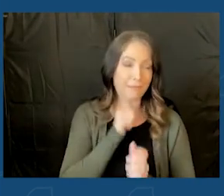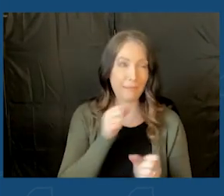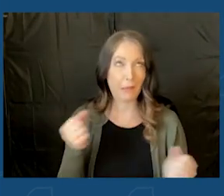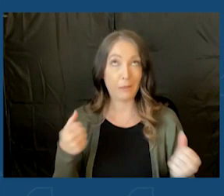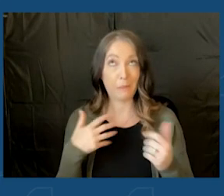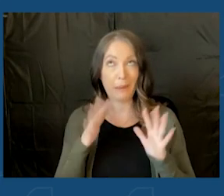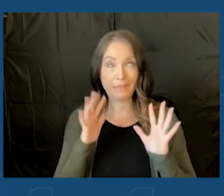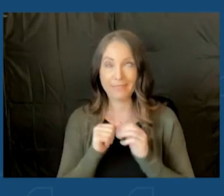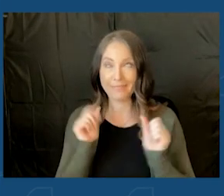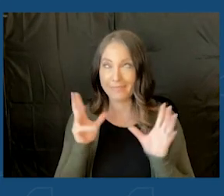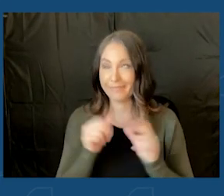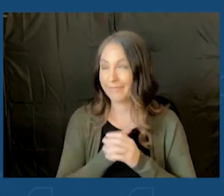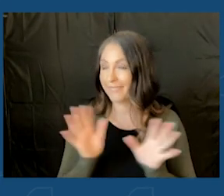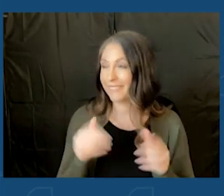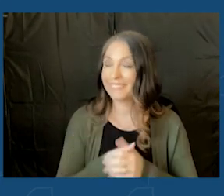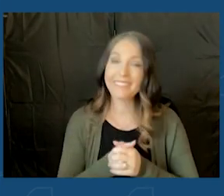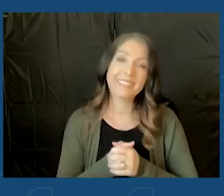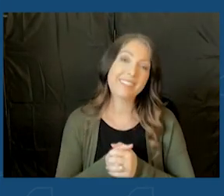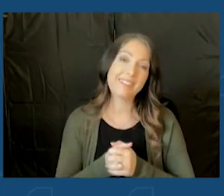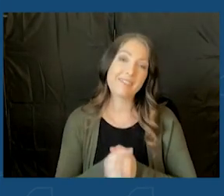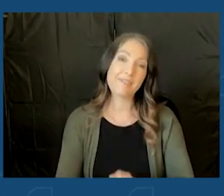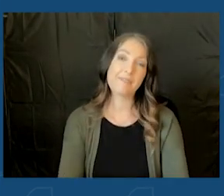well.